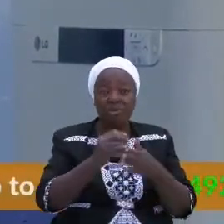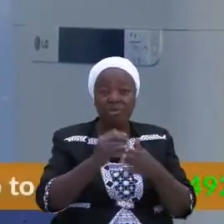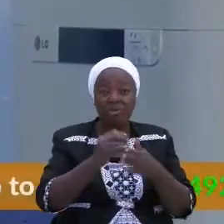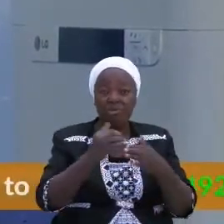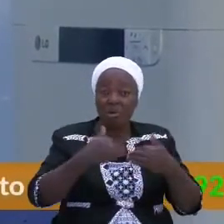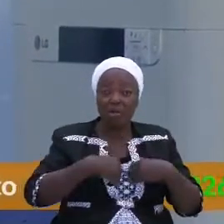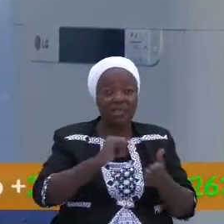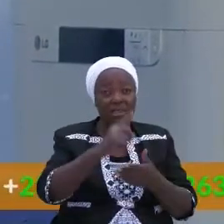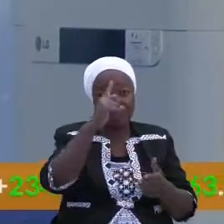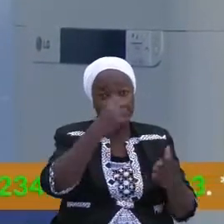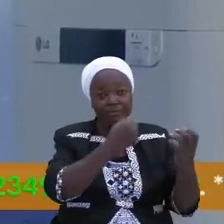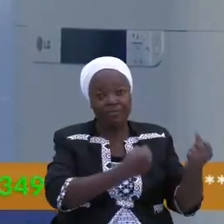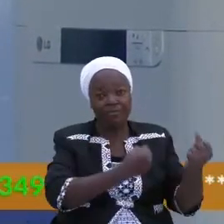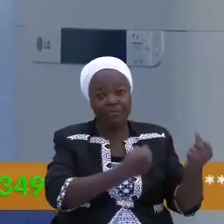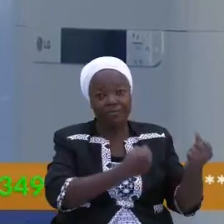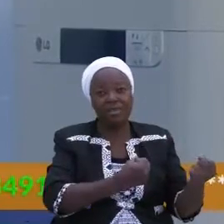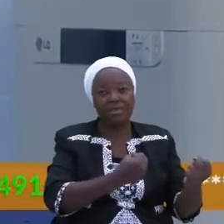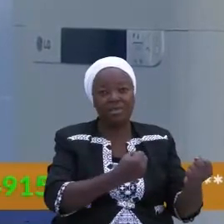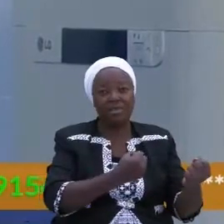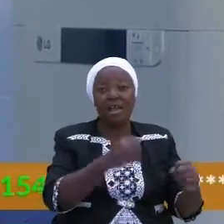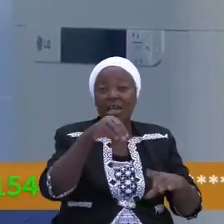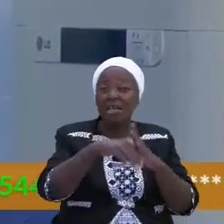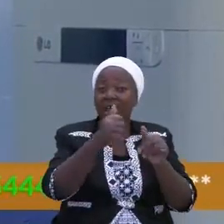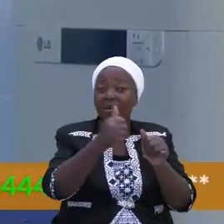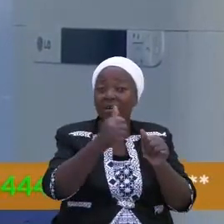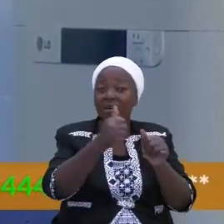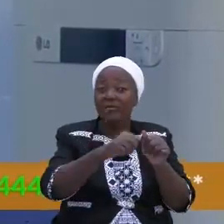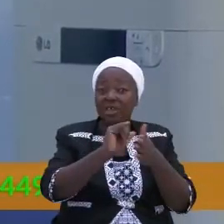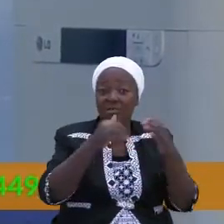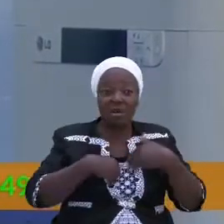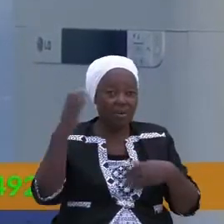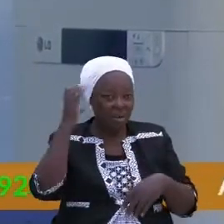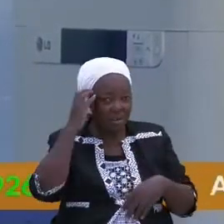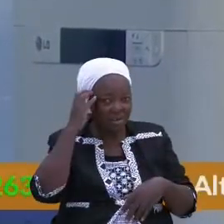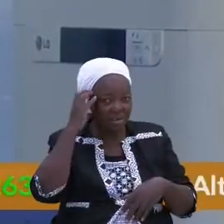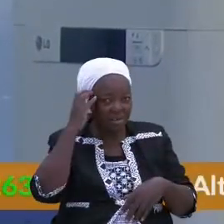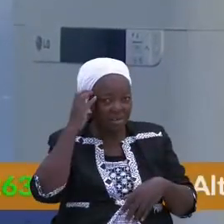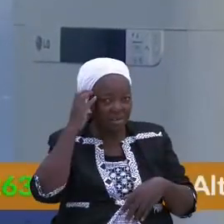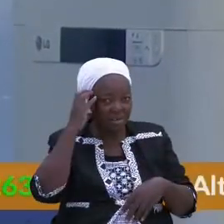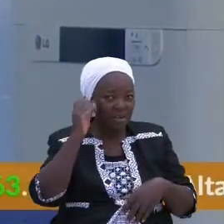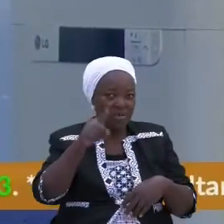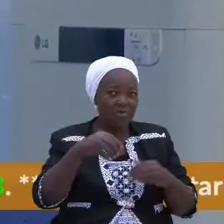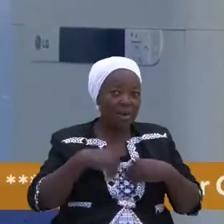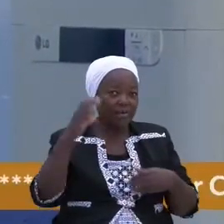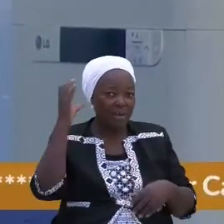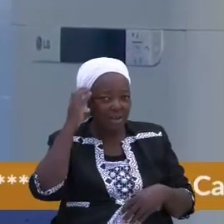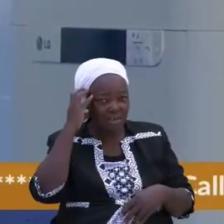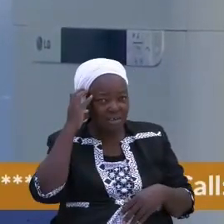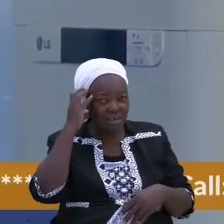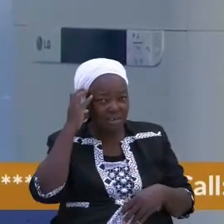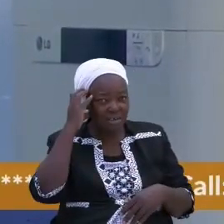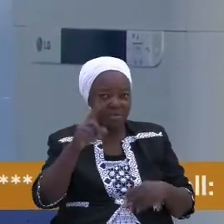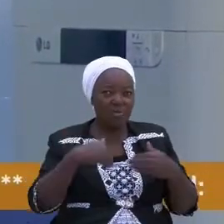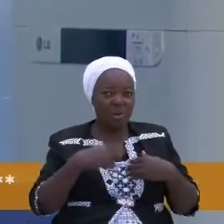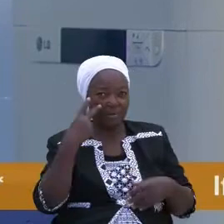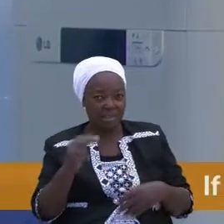let's move fast and also force online instagram facebook